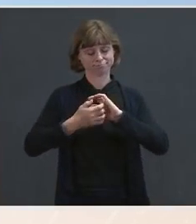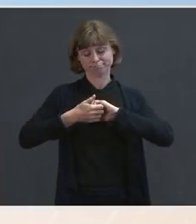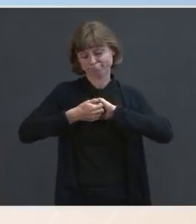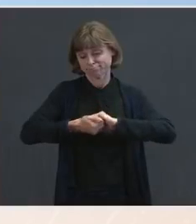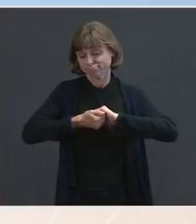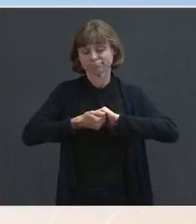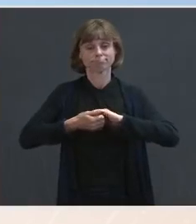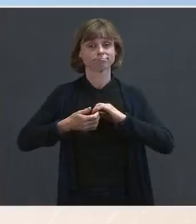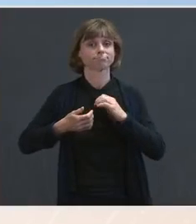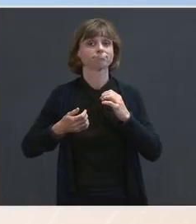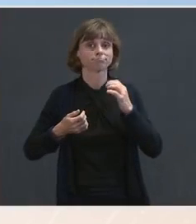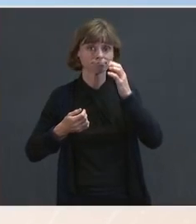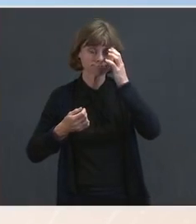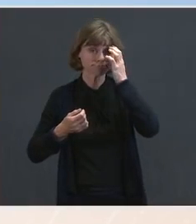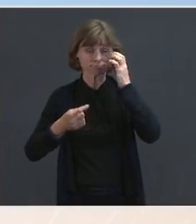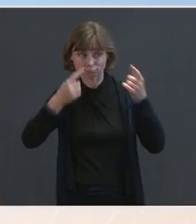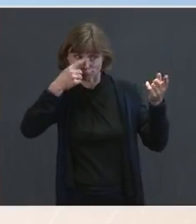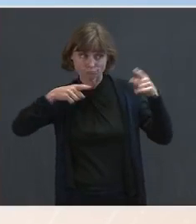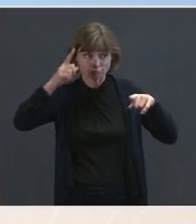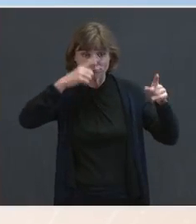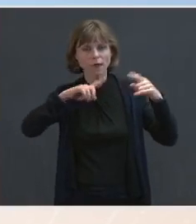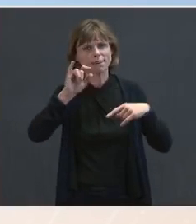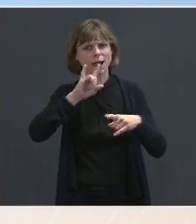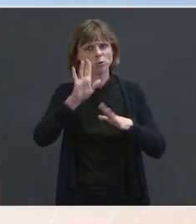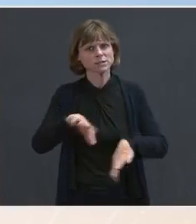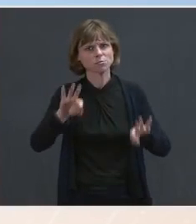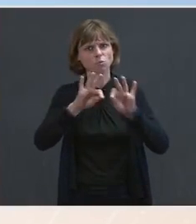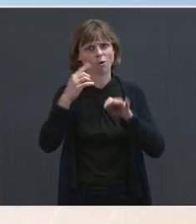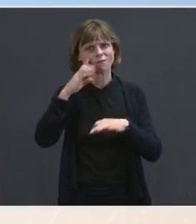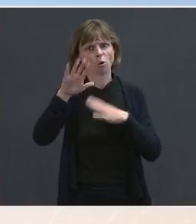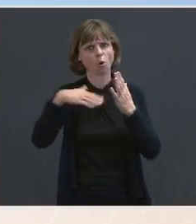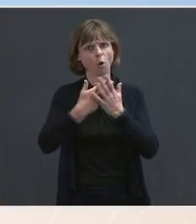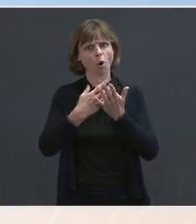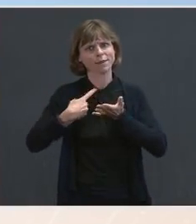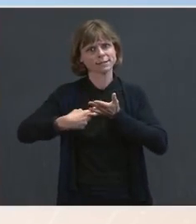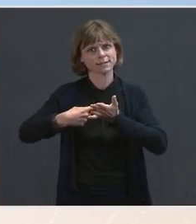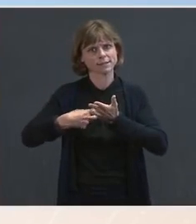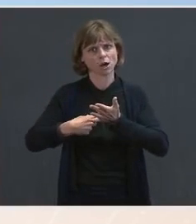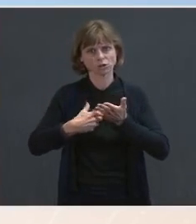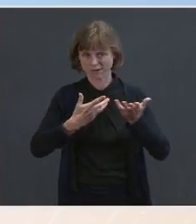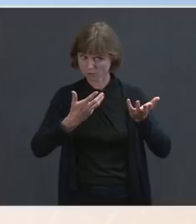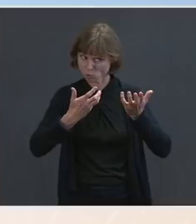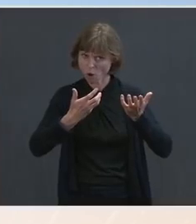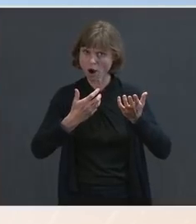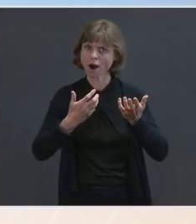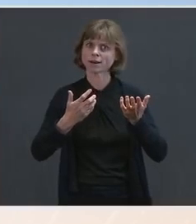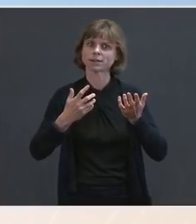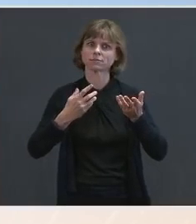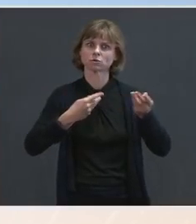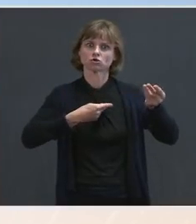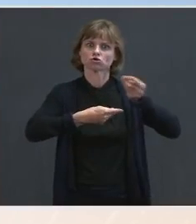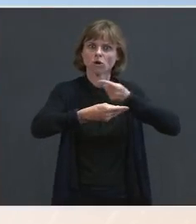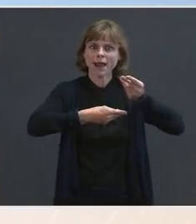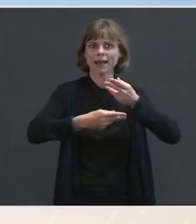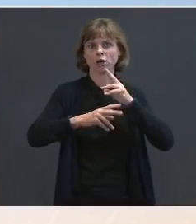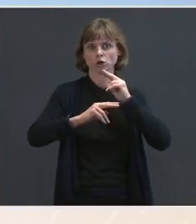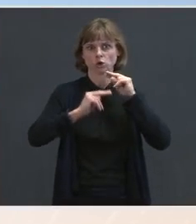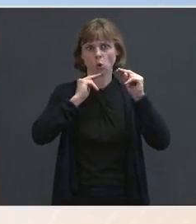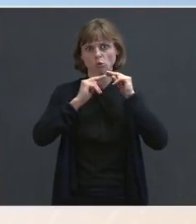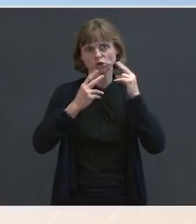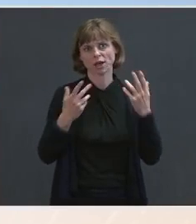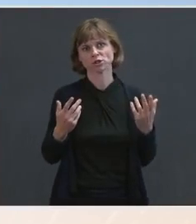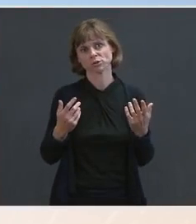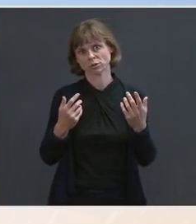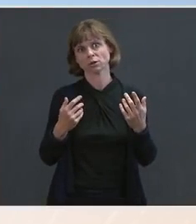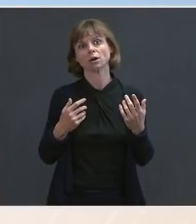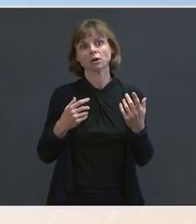discussions. In terms of the specific trade agreement or negotiations, I guess I should say,